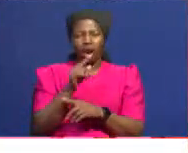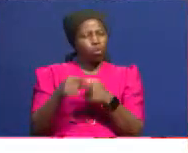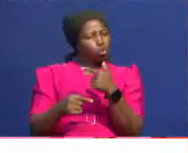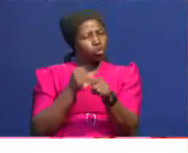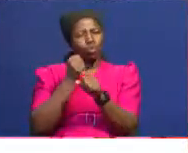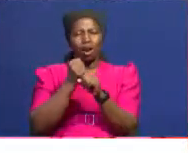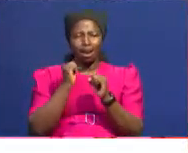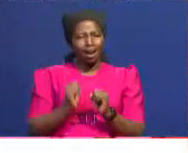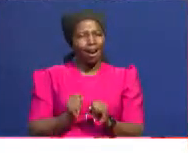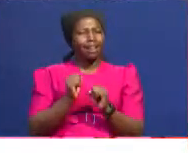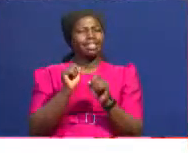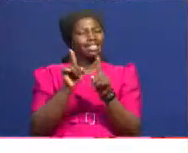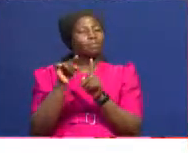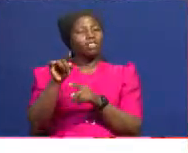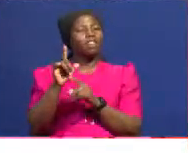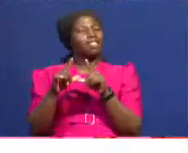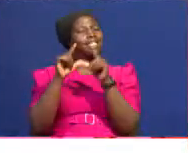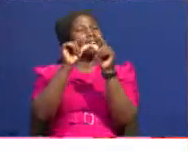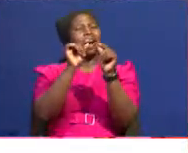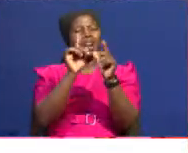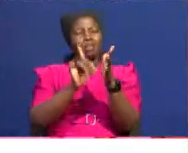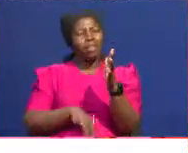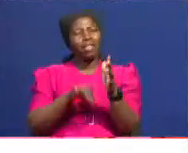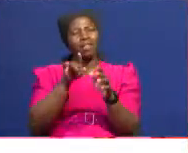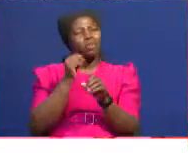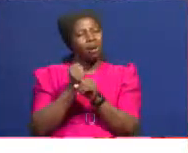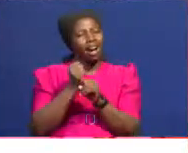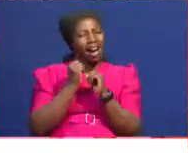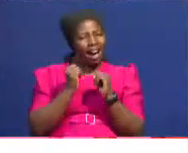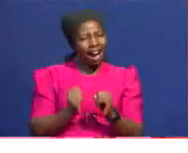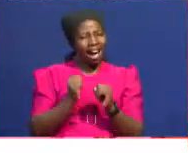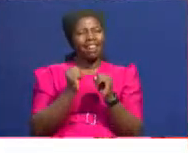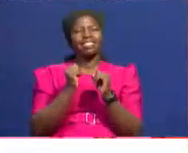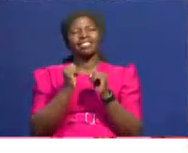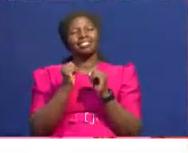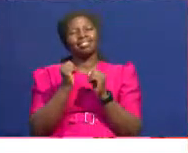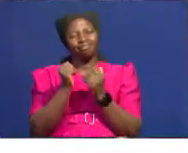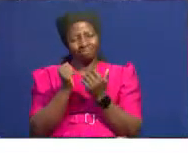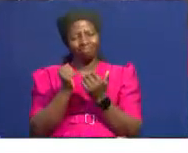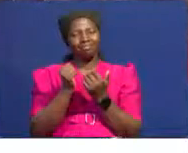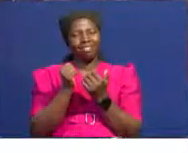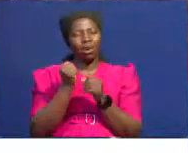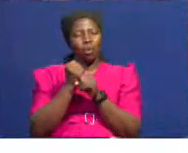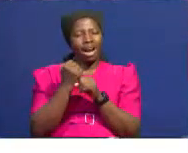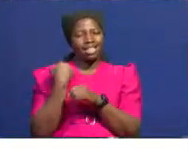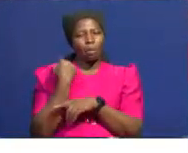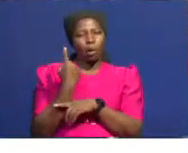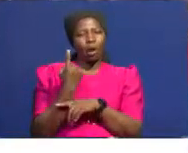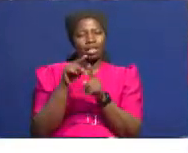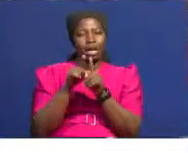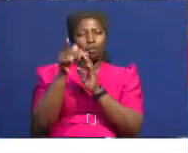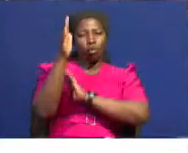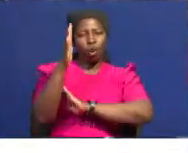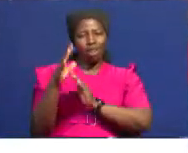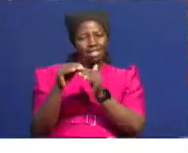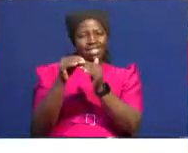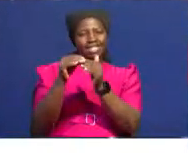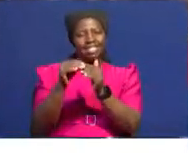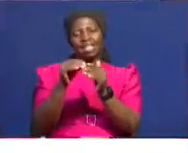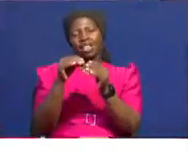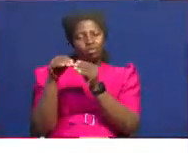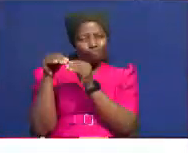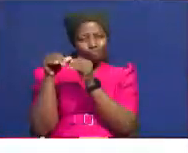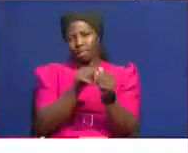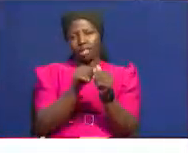kazana, weka, kazi mbele, na mungu mbele. Now limeadui kabisa. Sentiments echoed by the Deputy President